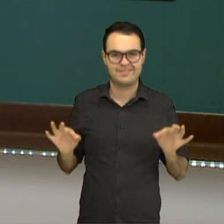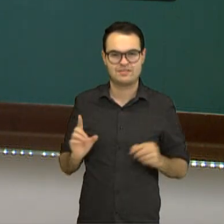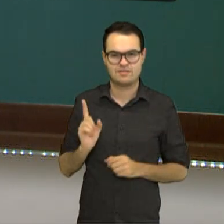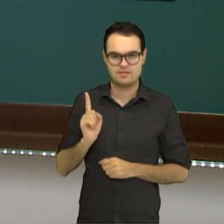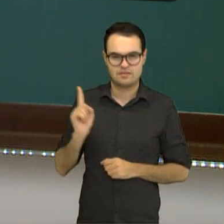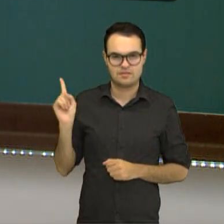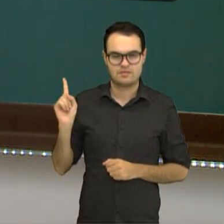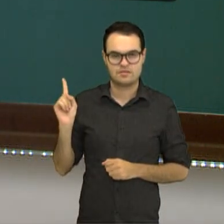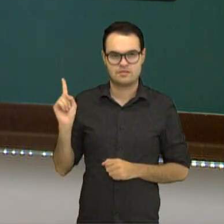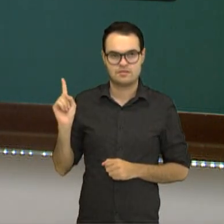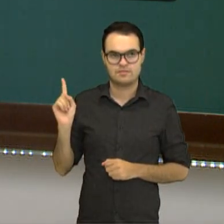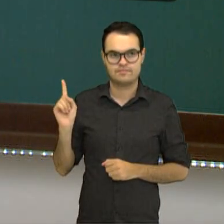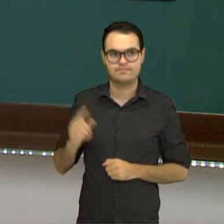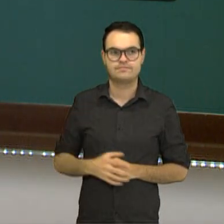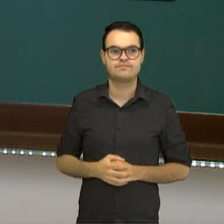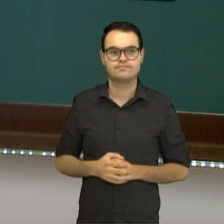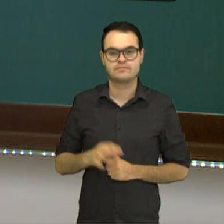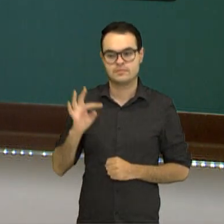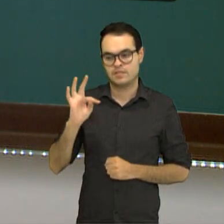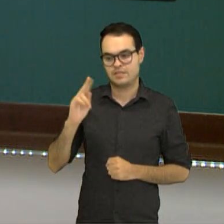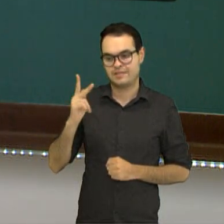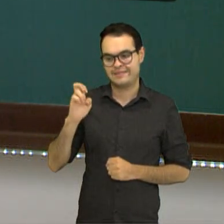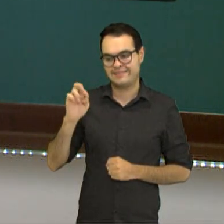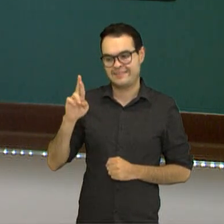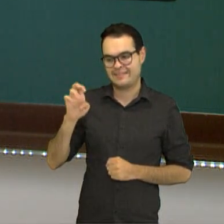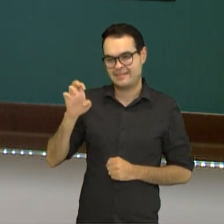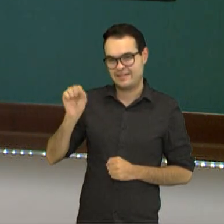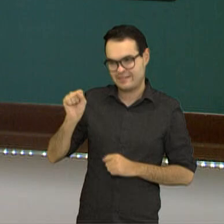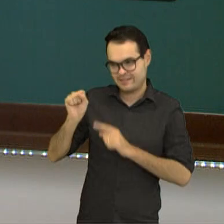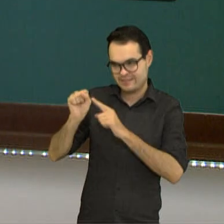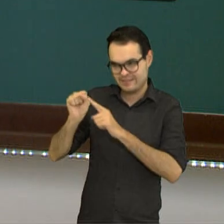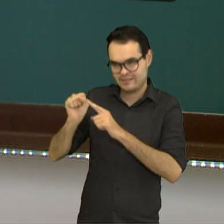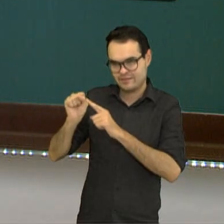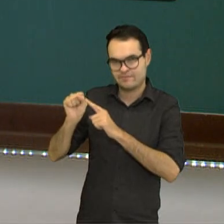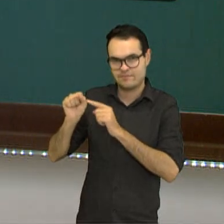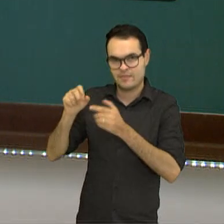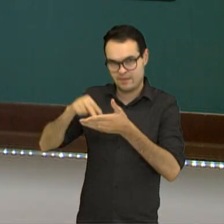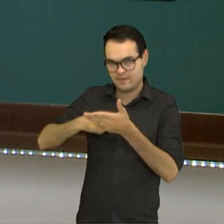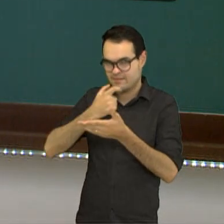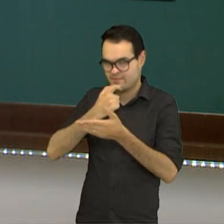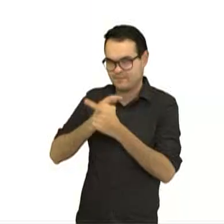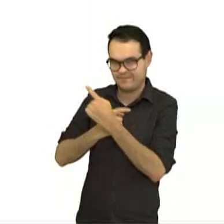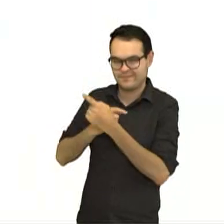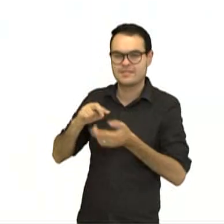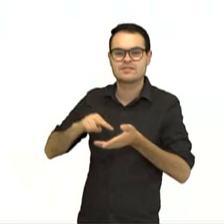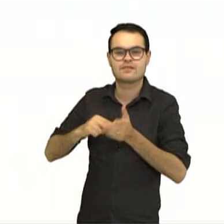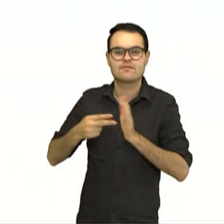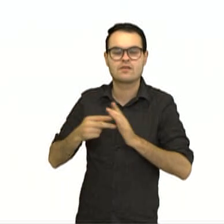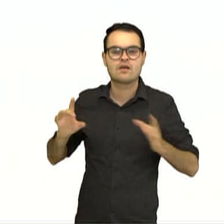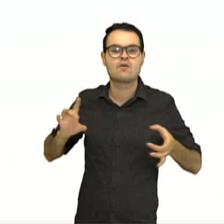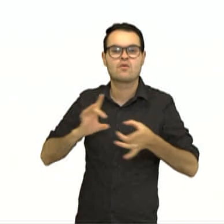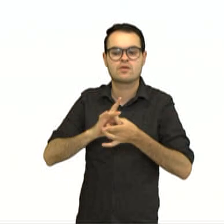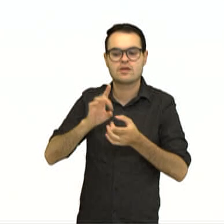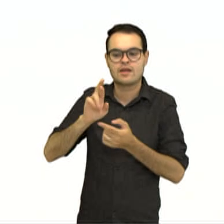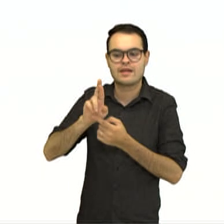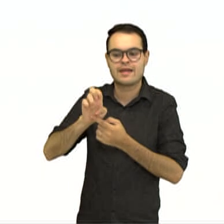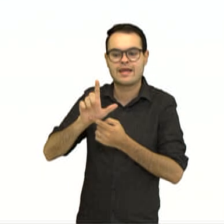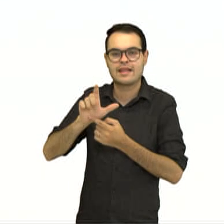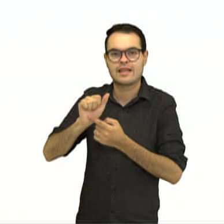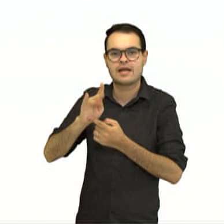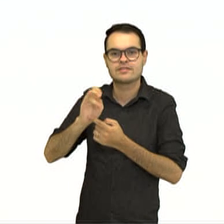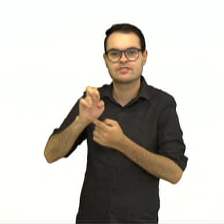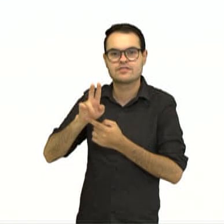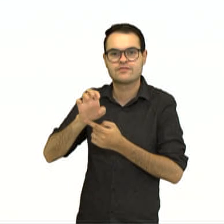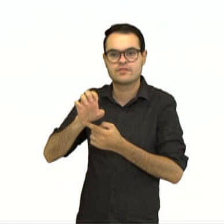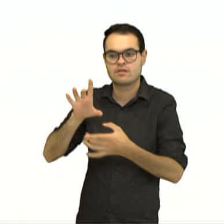theirs, né? So there's some things that I think about and only able expression can capture it, refere-se a relative